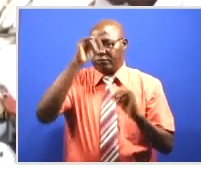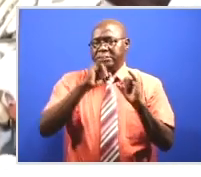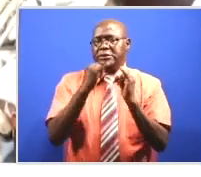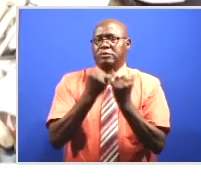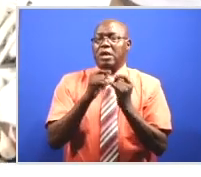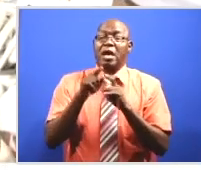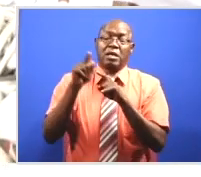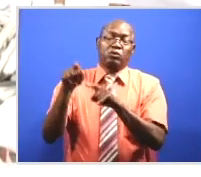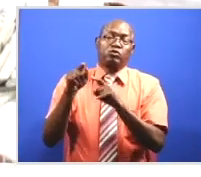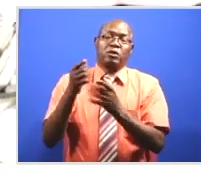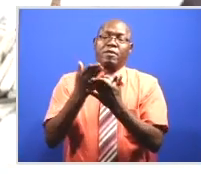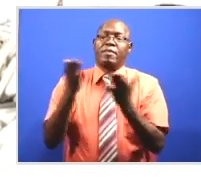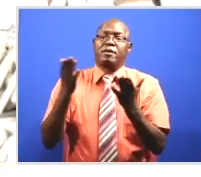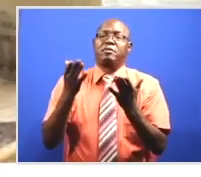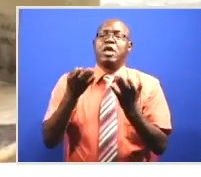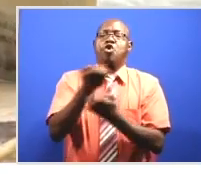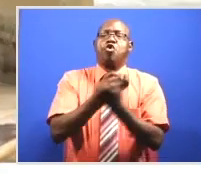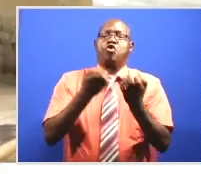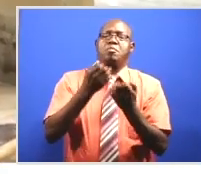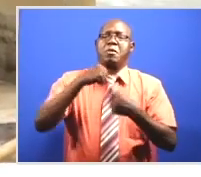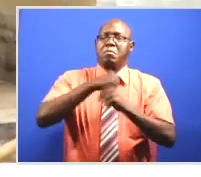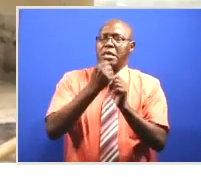of destabilizing the local economy.